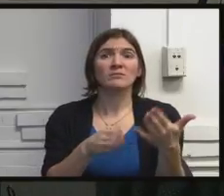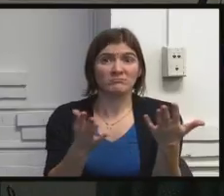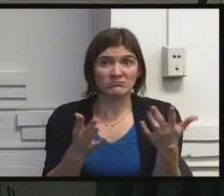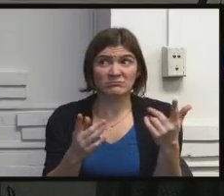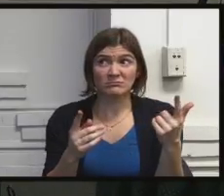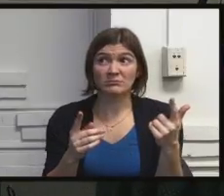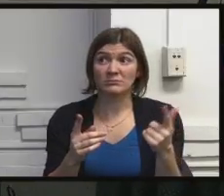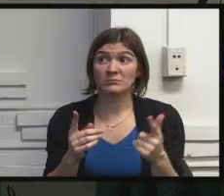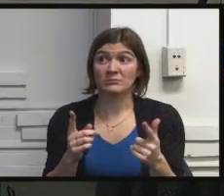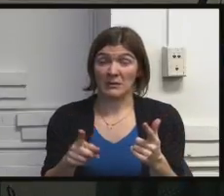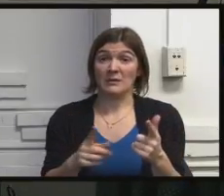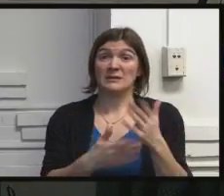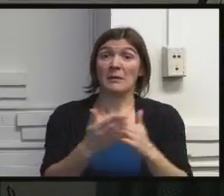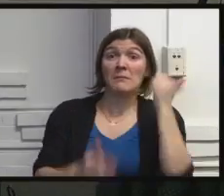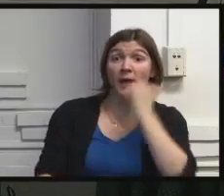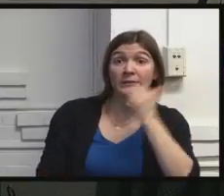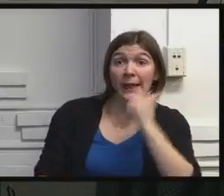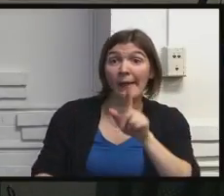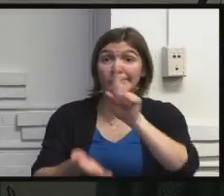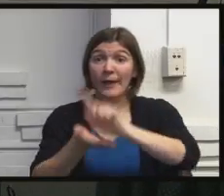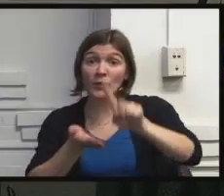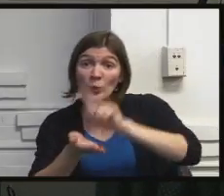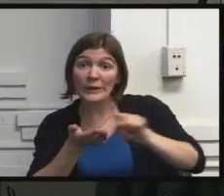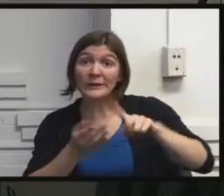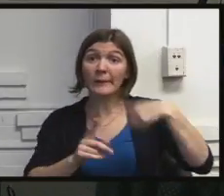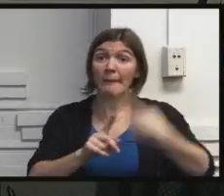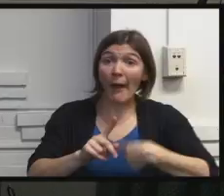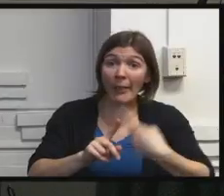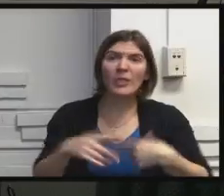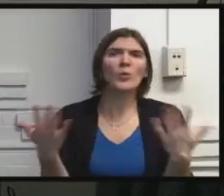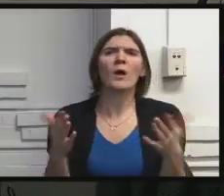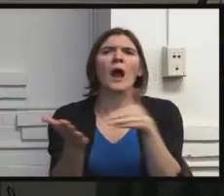people use the bridge, either on a daily, weekly, monthly basis.